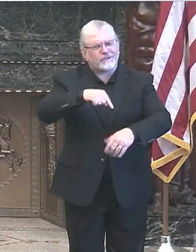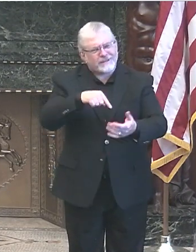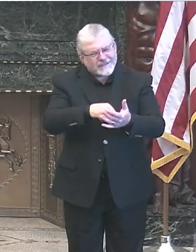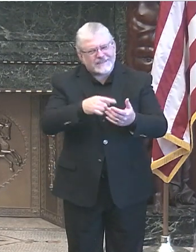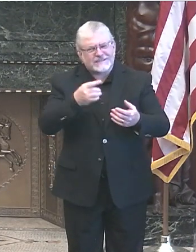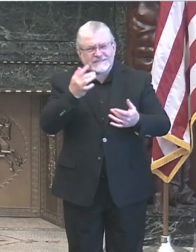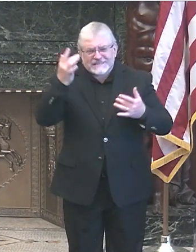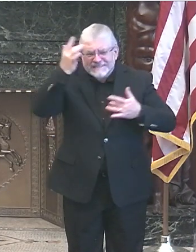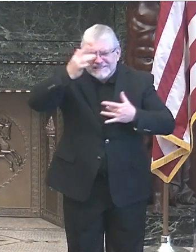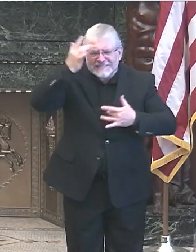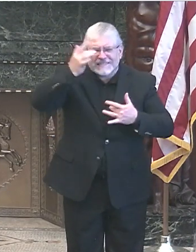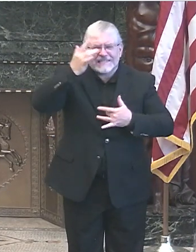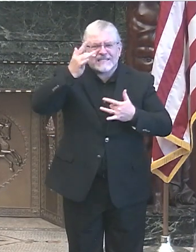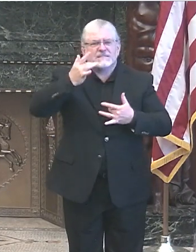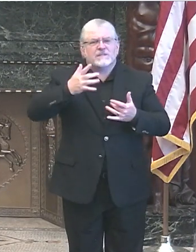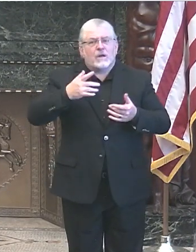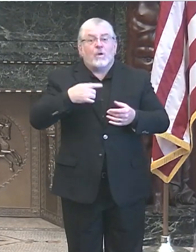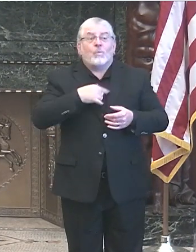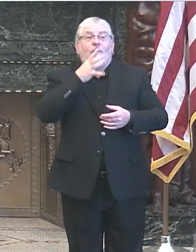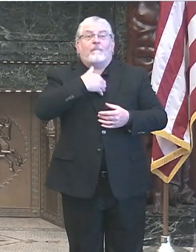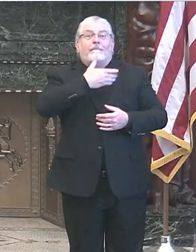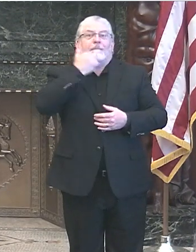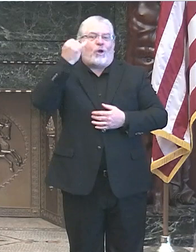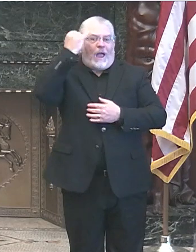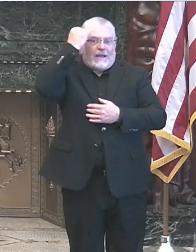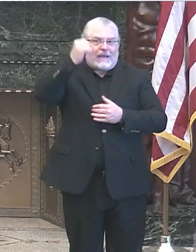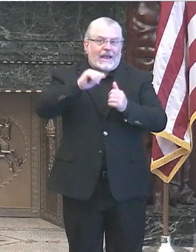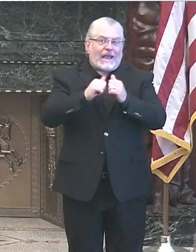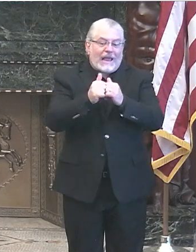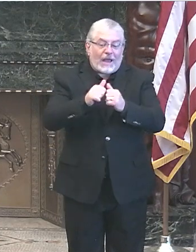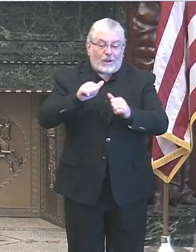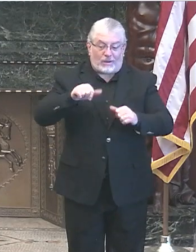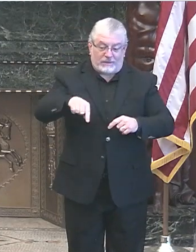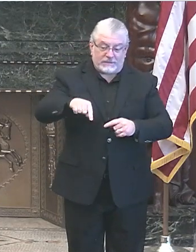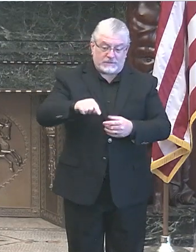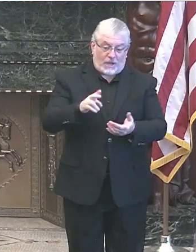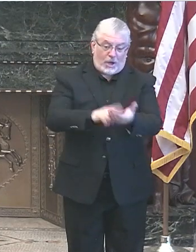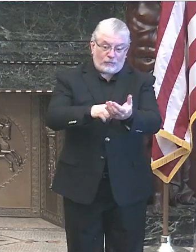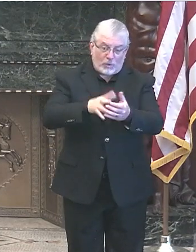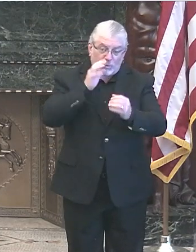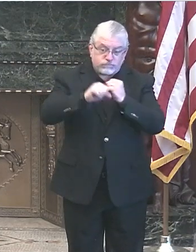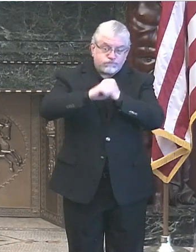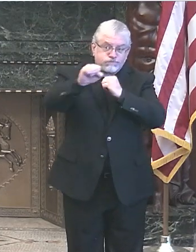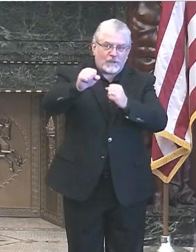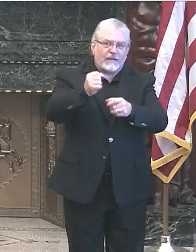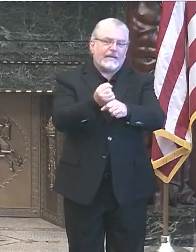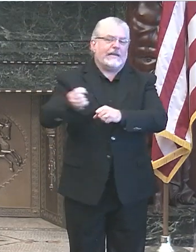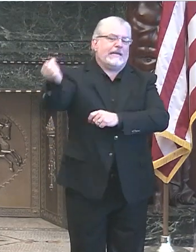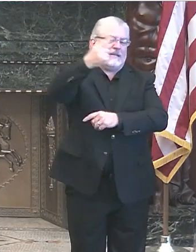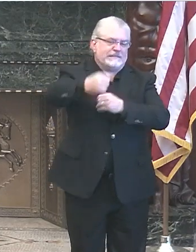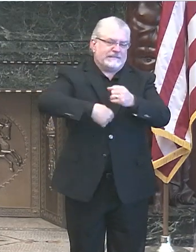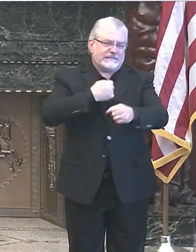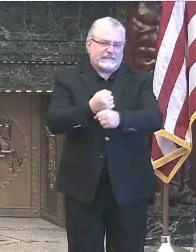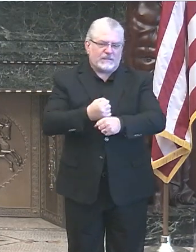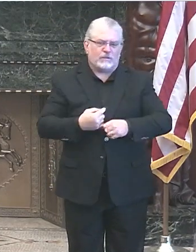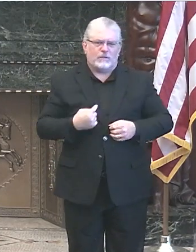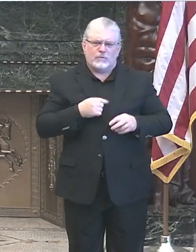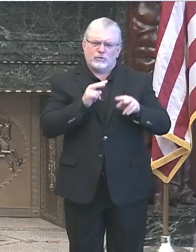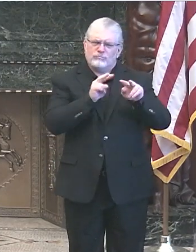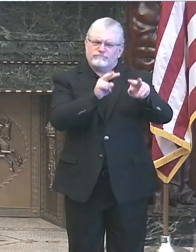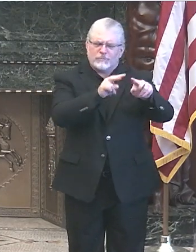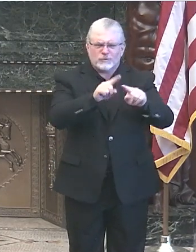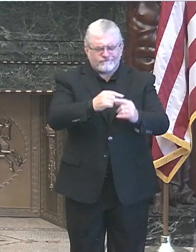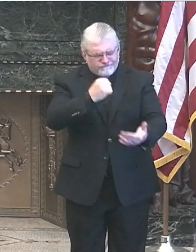makes sense for a longer term deal. I look forward to ratification by membership of DC 47, and I look forward to